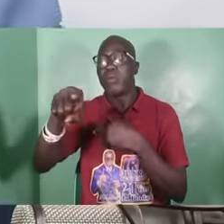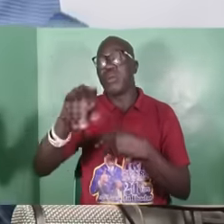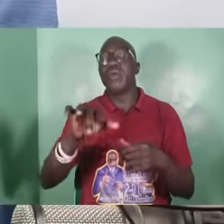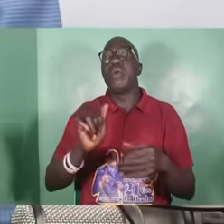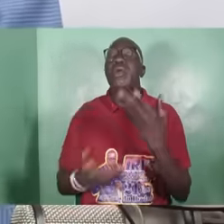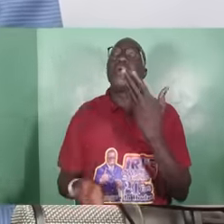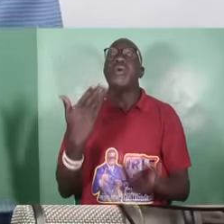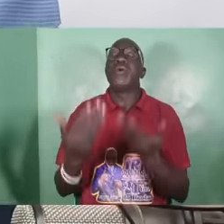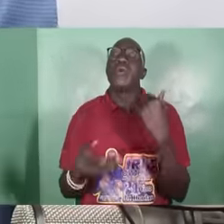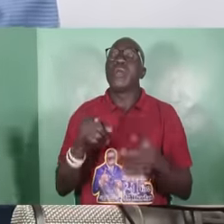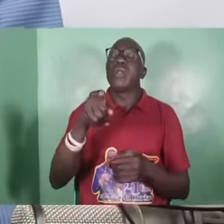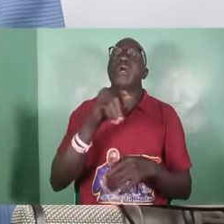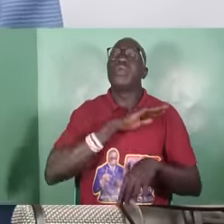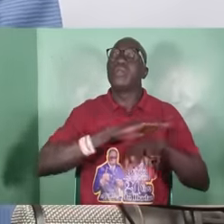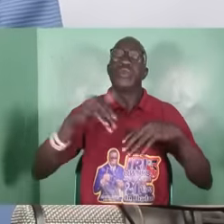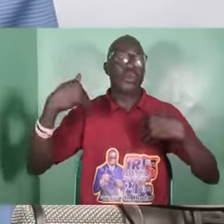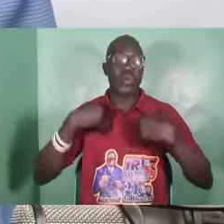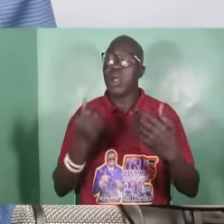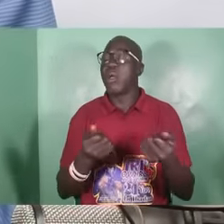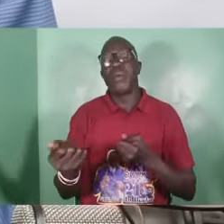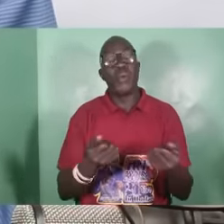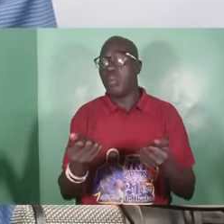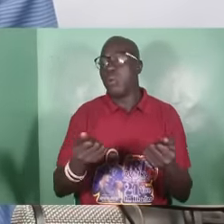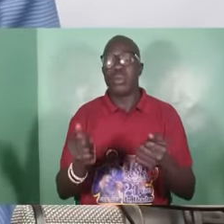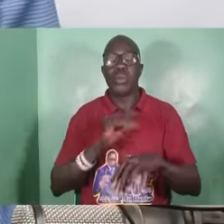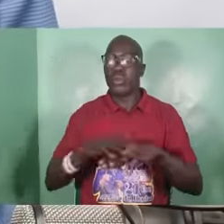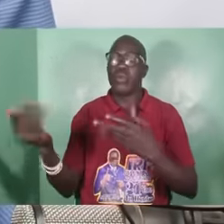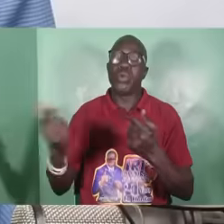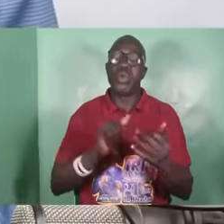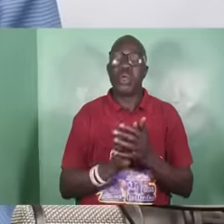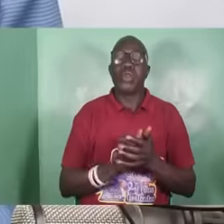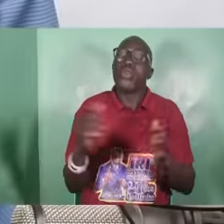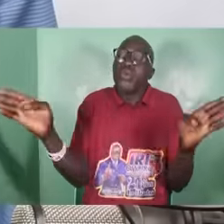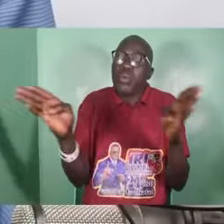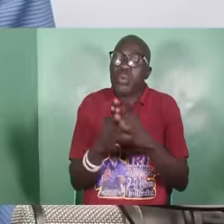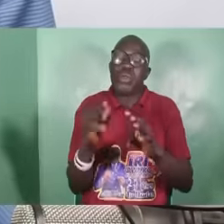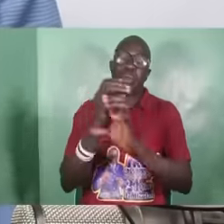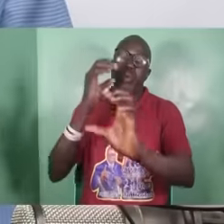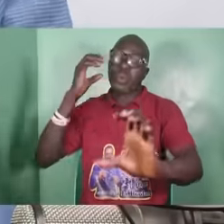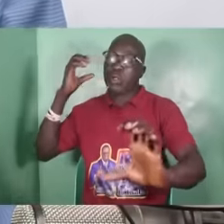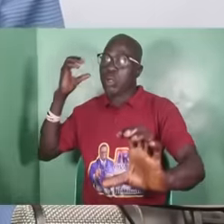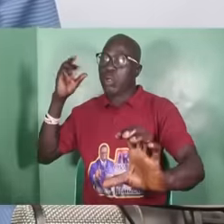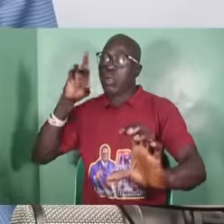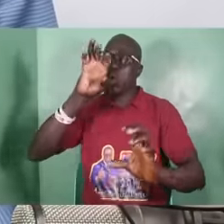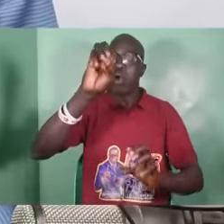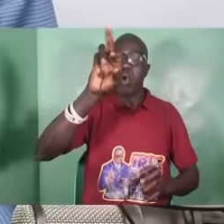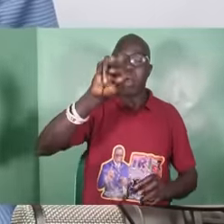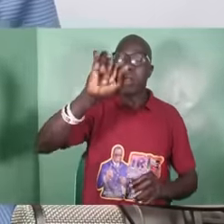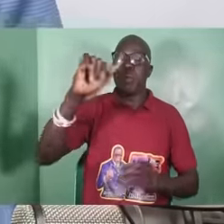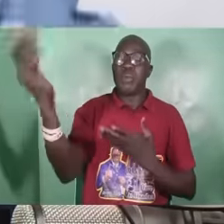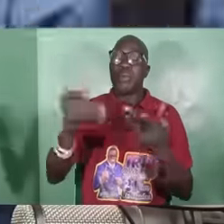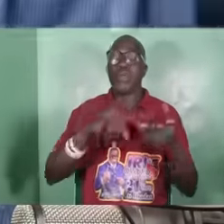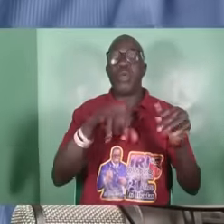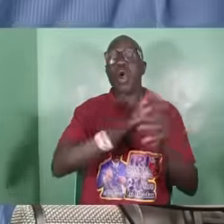remembrance. Even though you don't have a car, you meet the vehicle at a remission that will